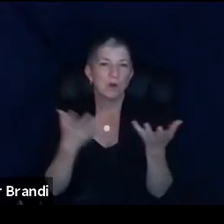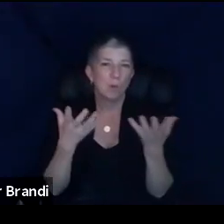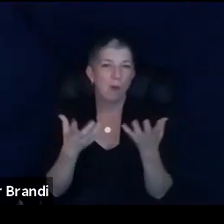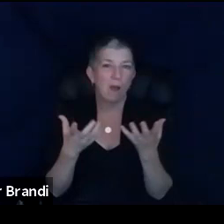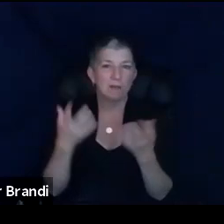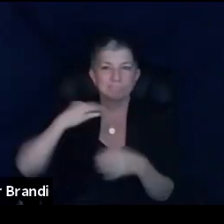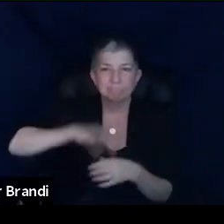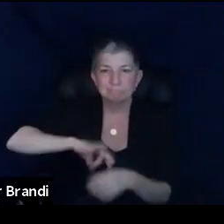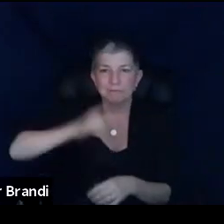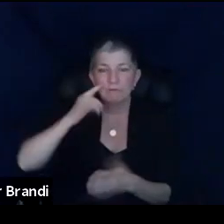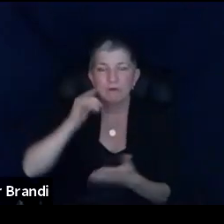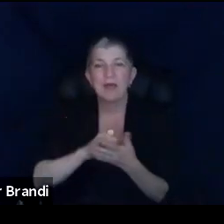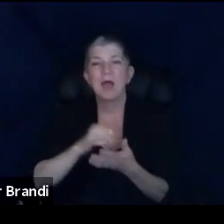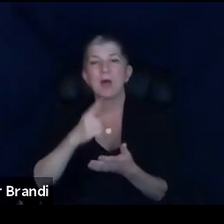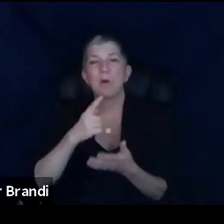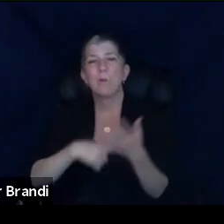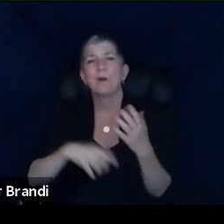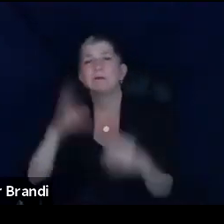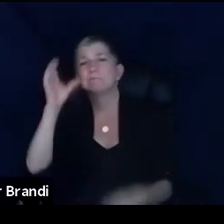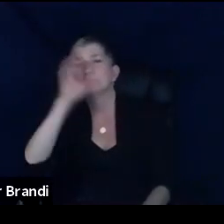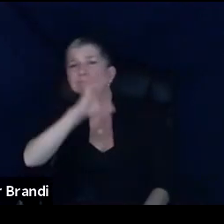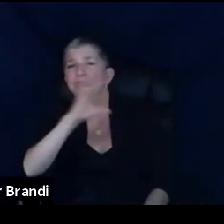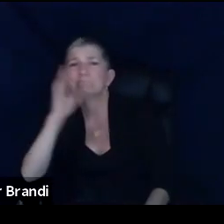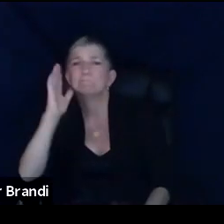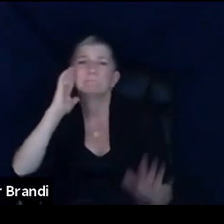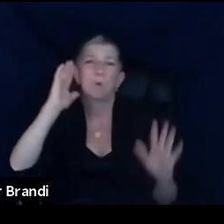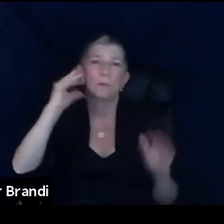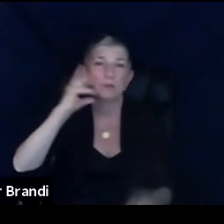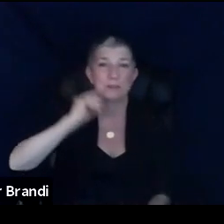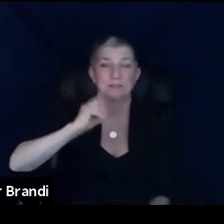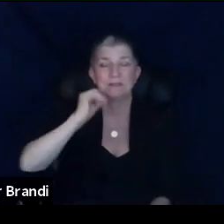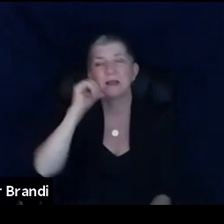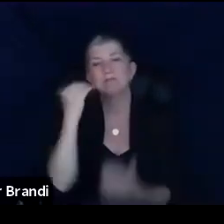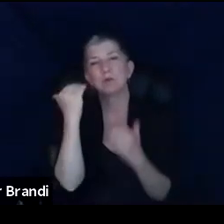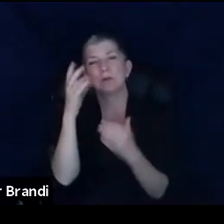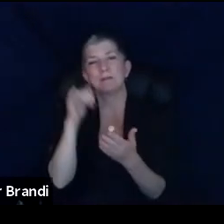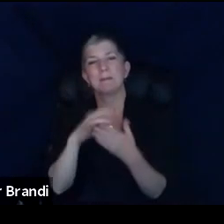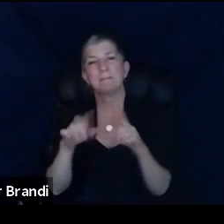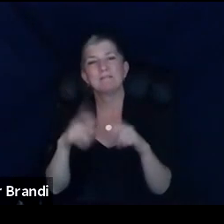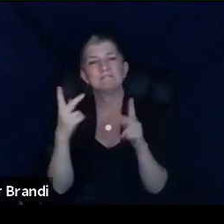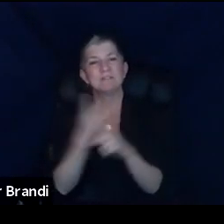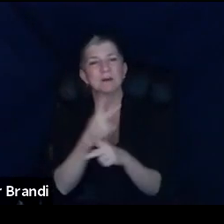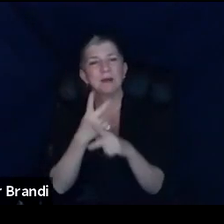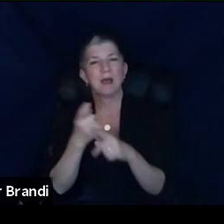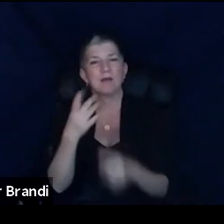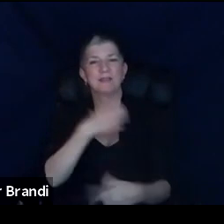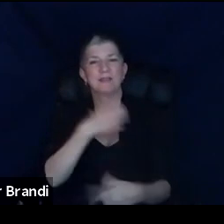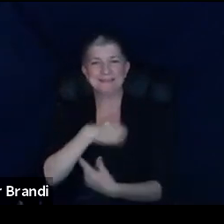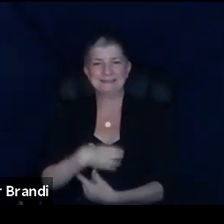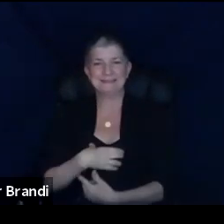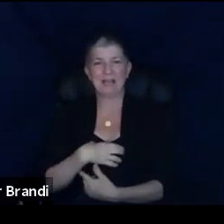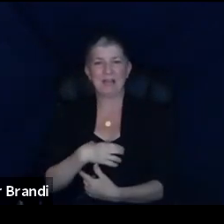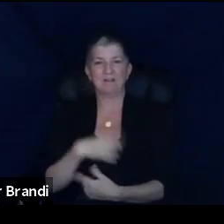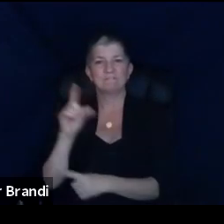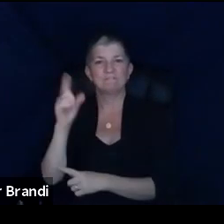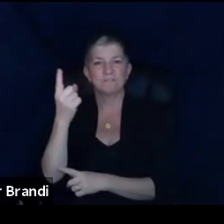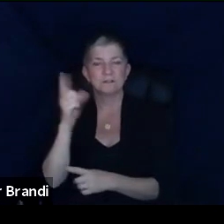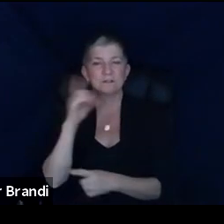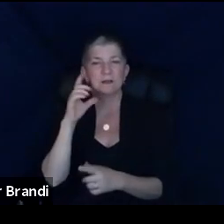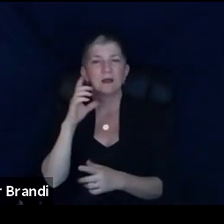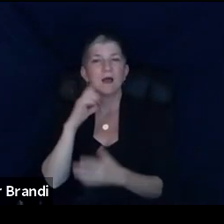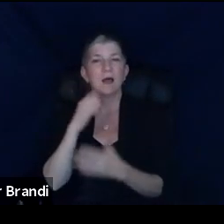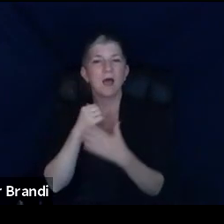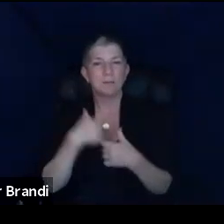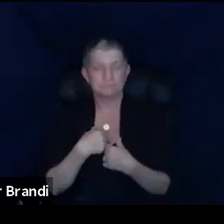what you're looking to experience. And then you don't have to limit it to that, but just figuring out the desire first. It helps you open up